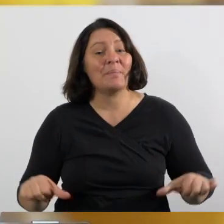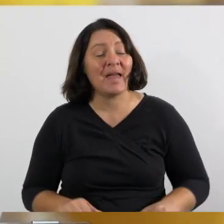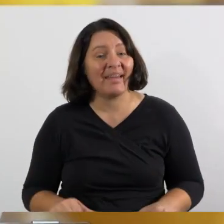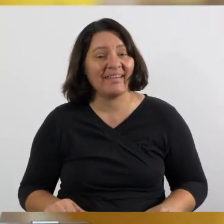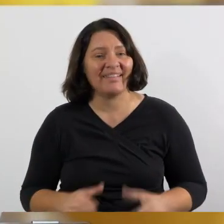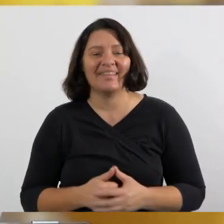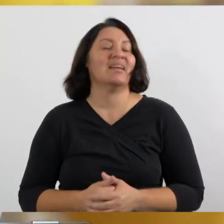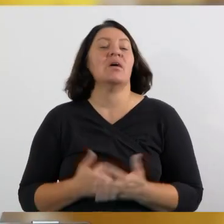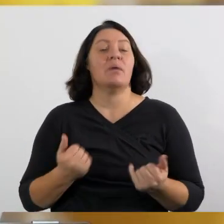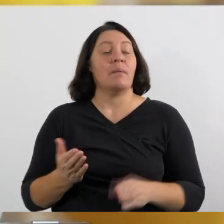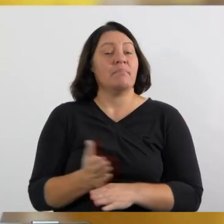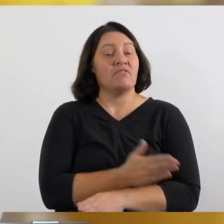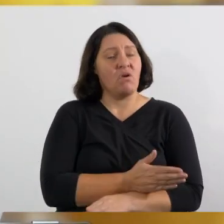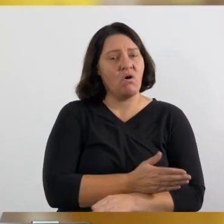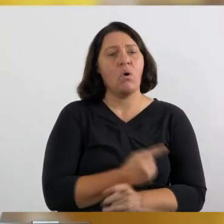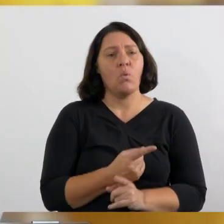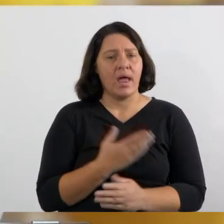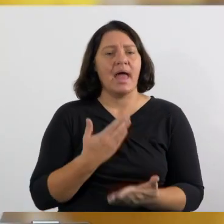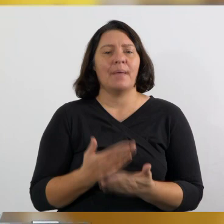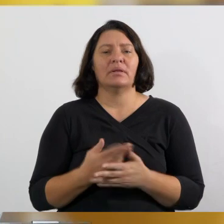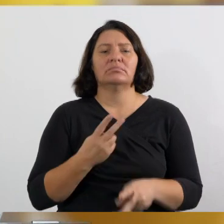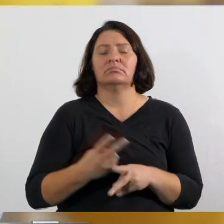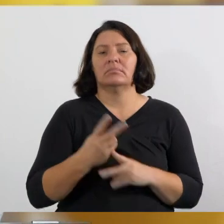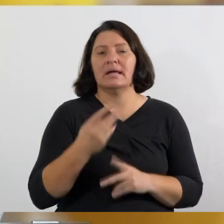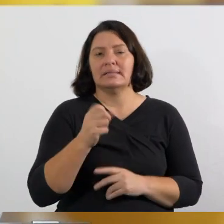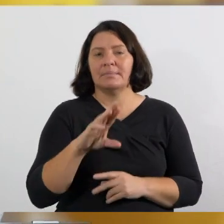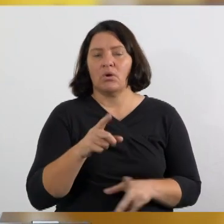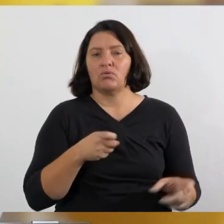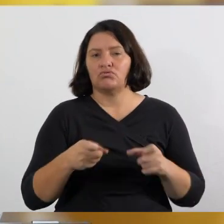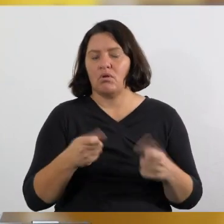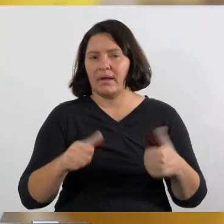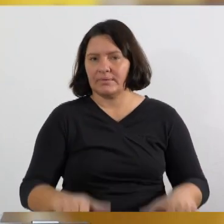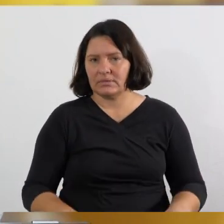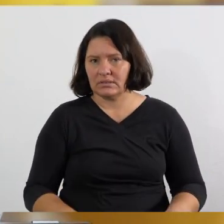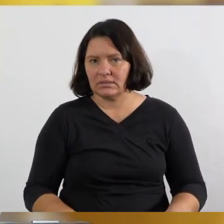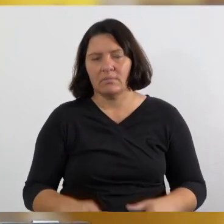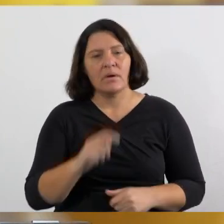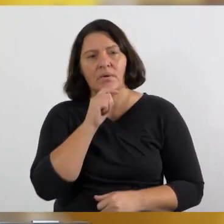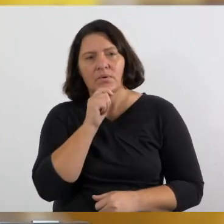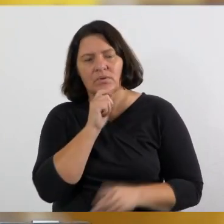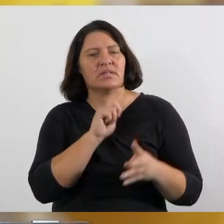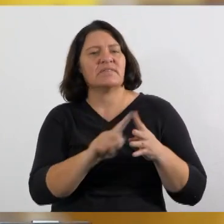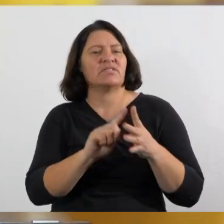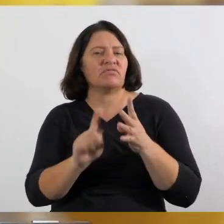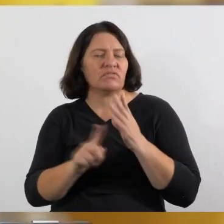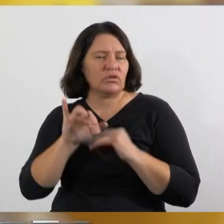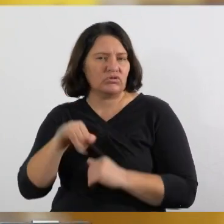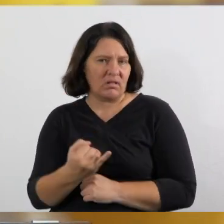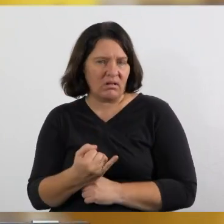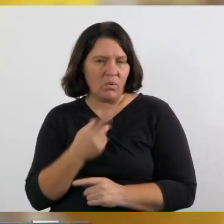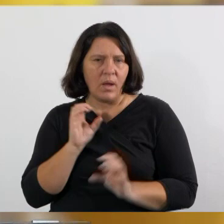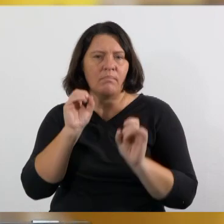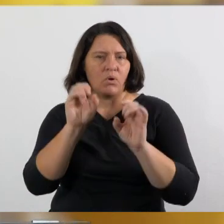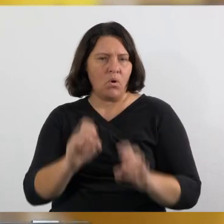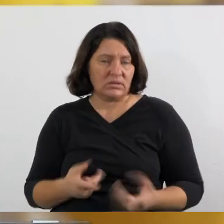Welcome back from the ad break. Before the ad break, we were able to prepare a debtors control account using different journals in